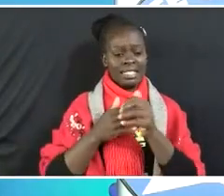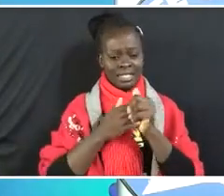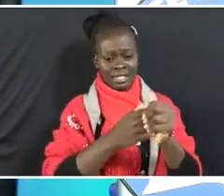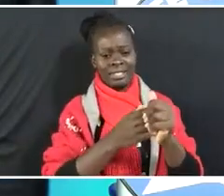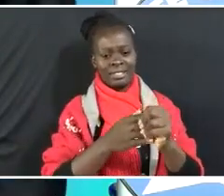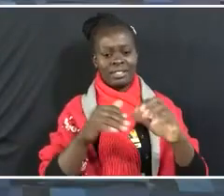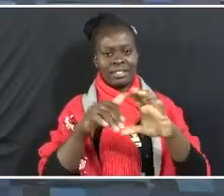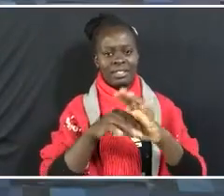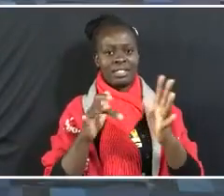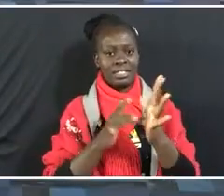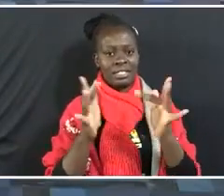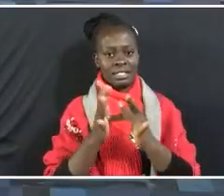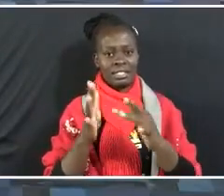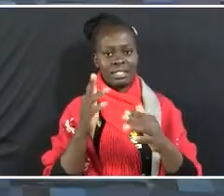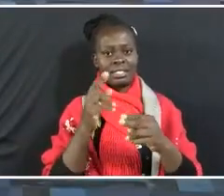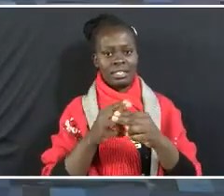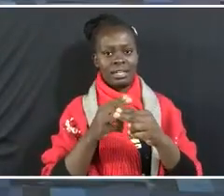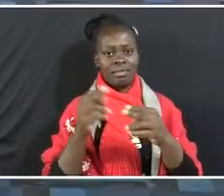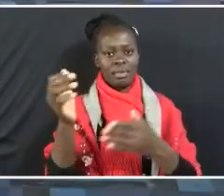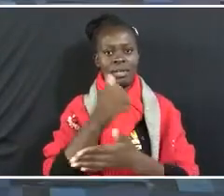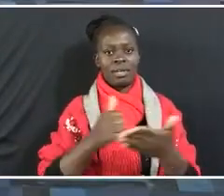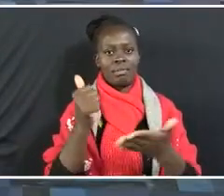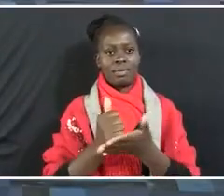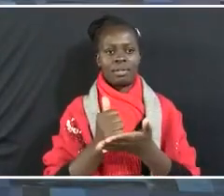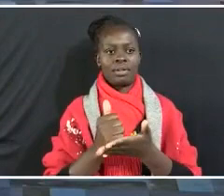Jesus' name. Amen.